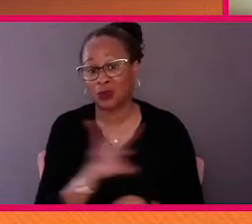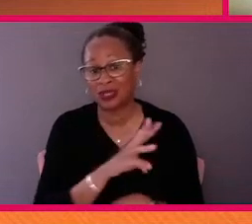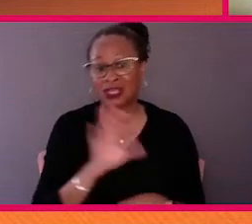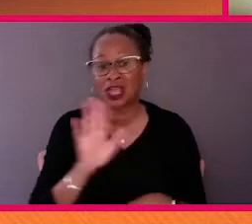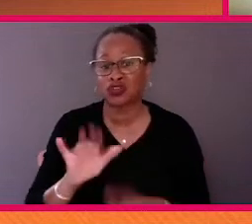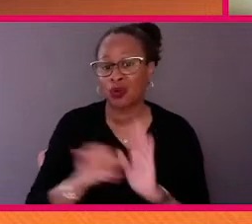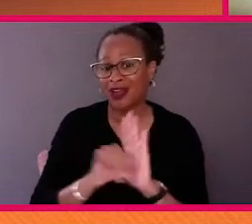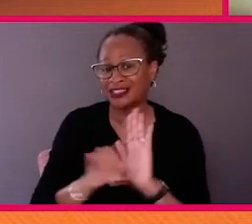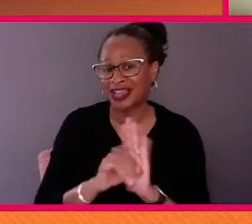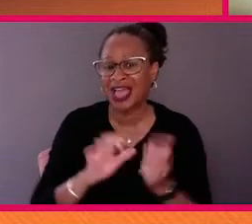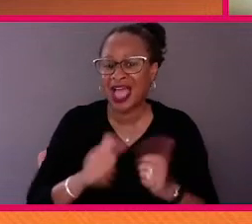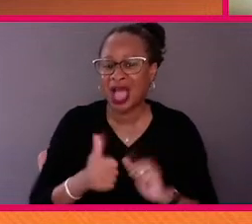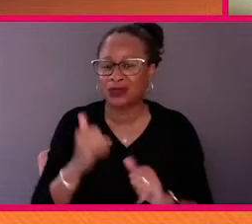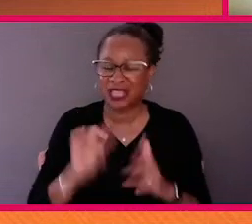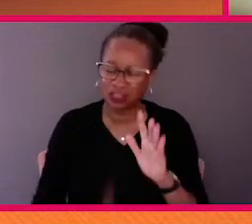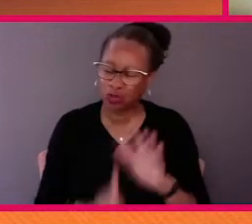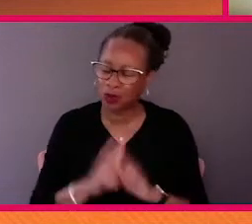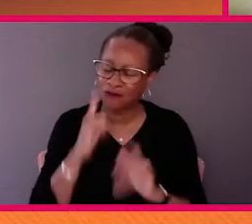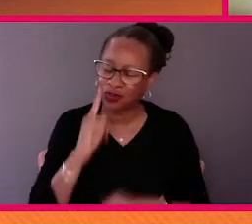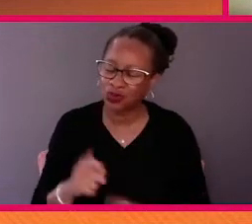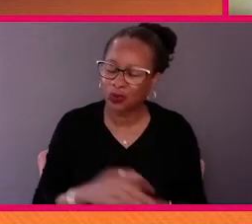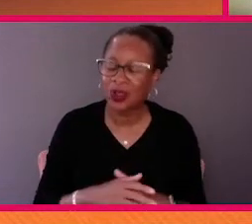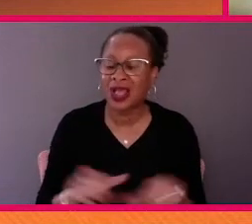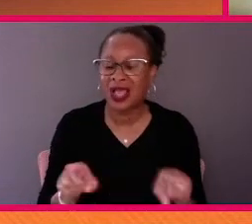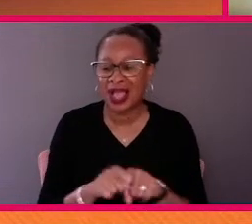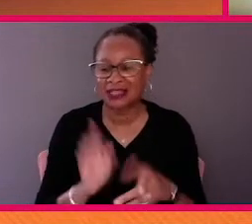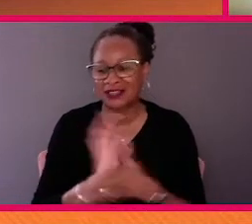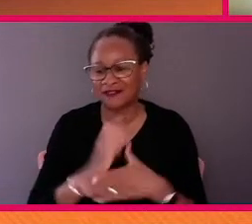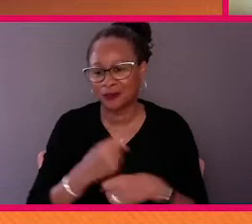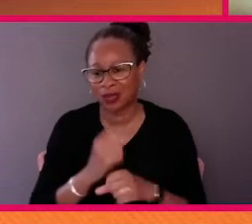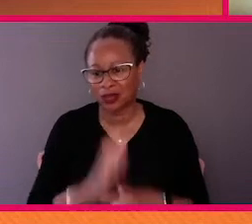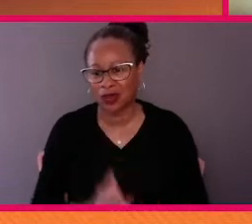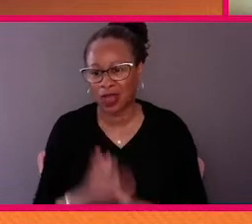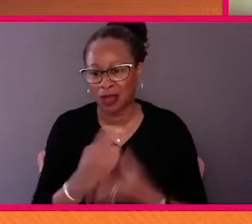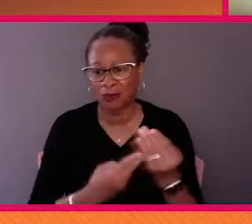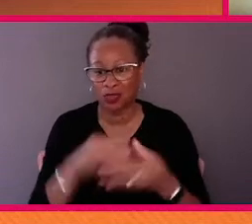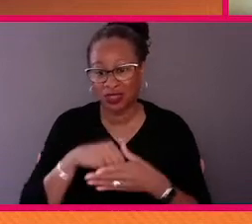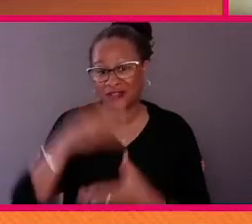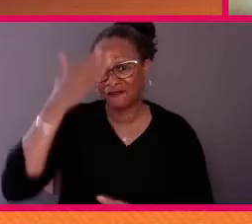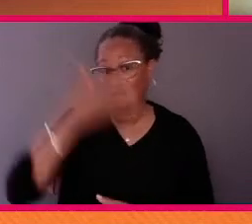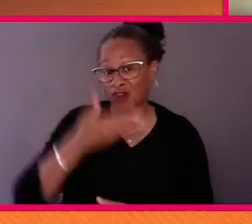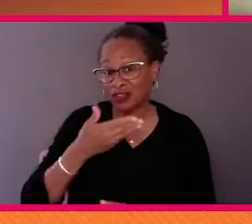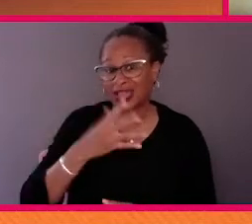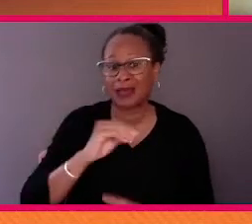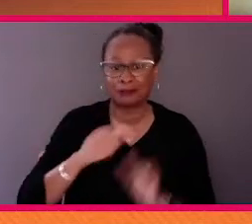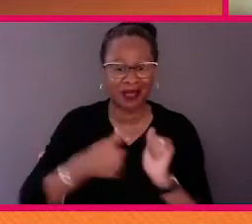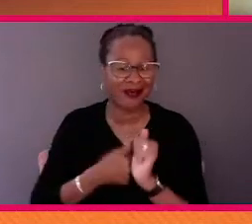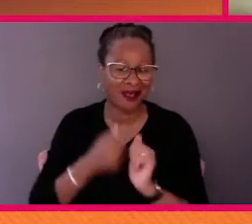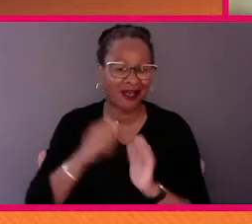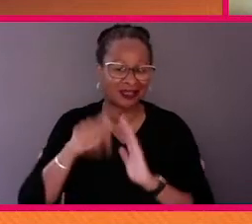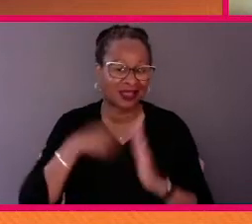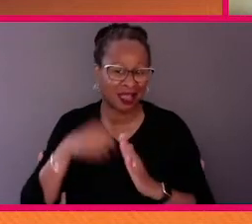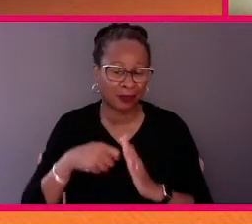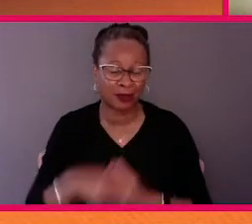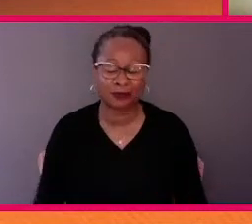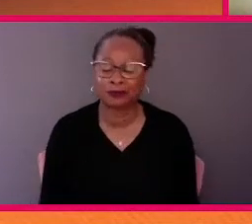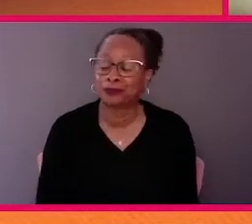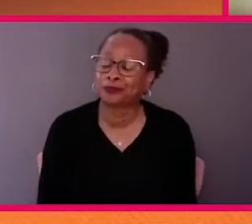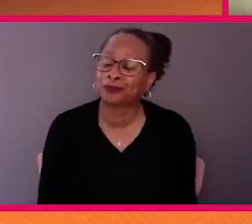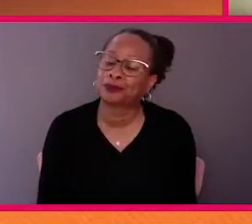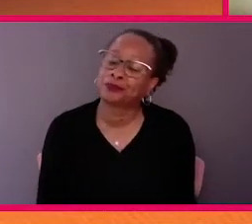has that shown up for you so far as a filmmaker, both in front and behind the lens?